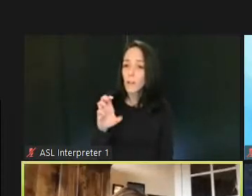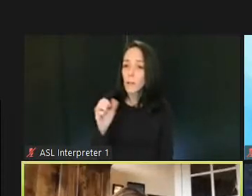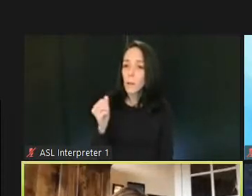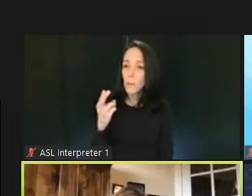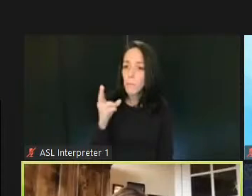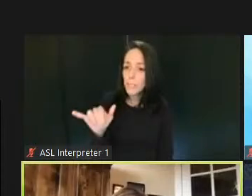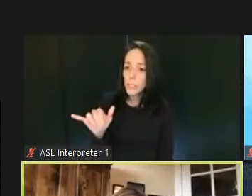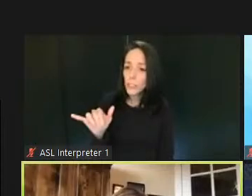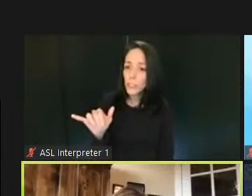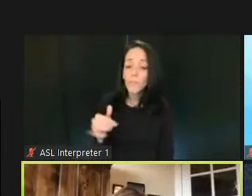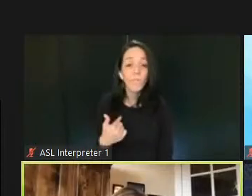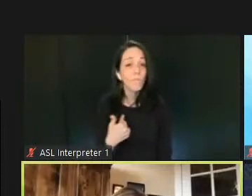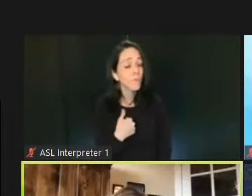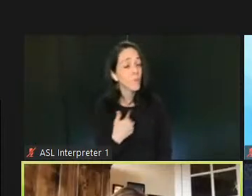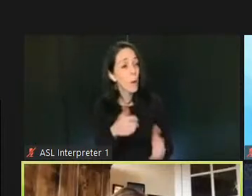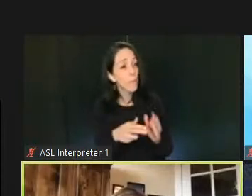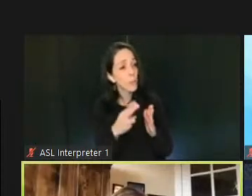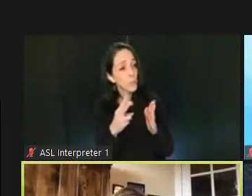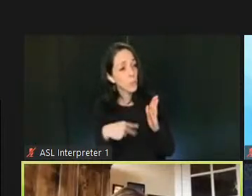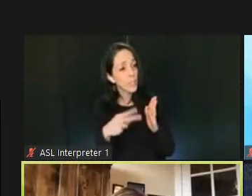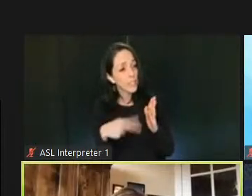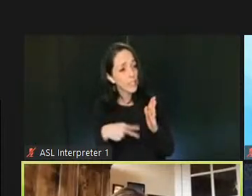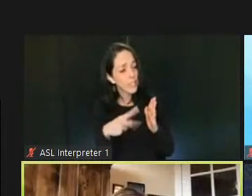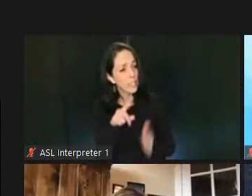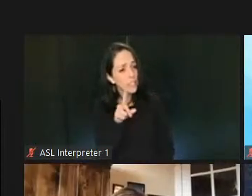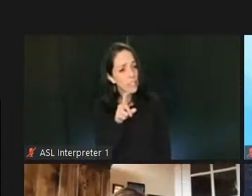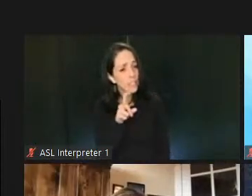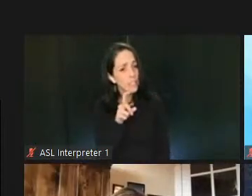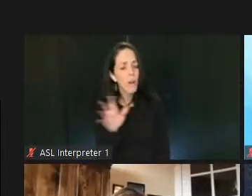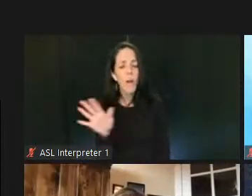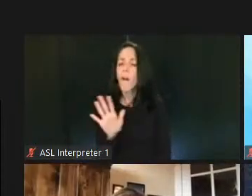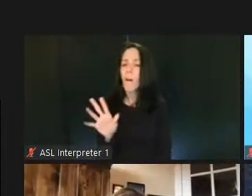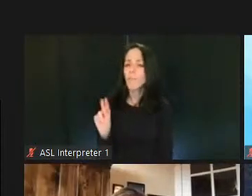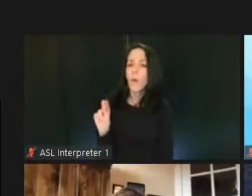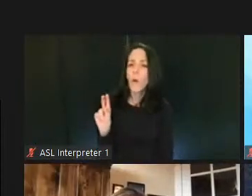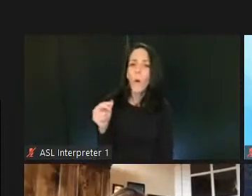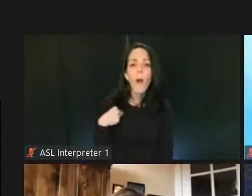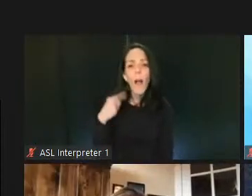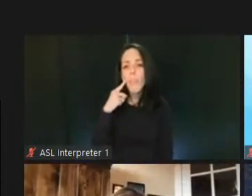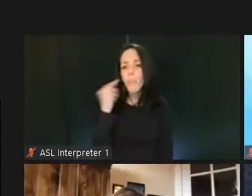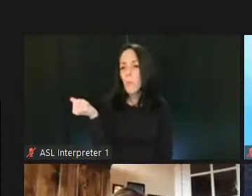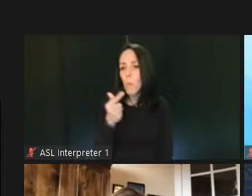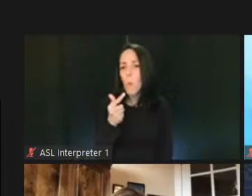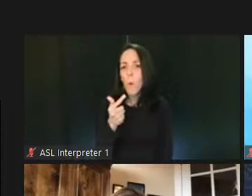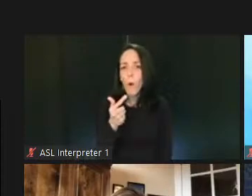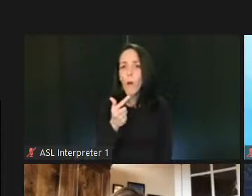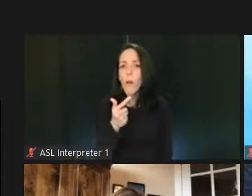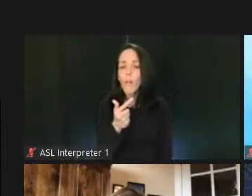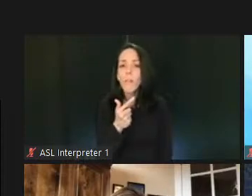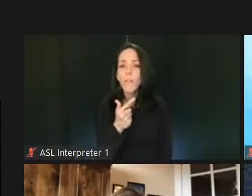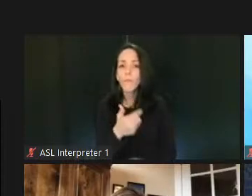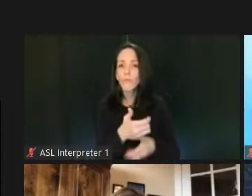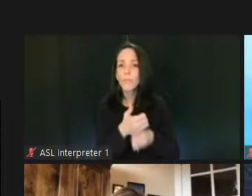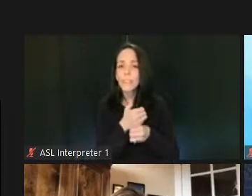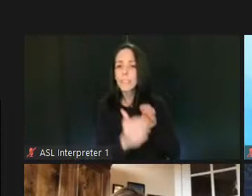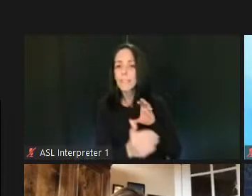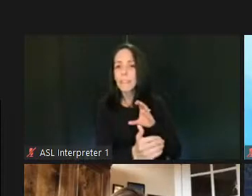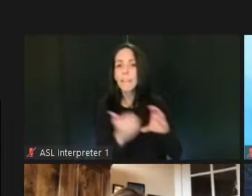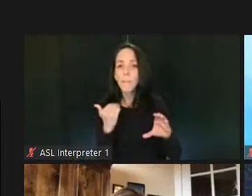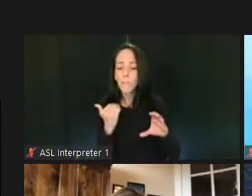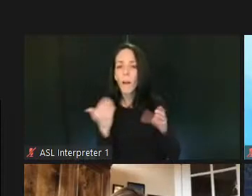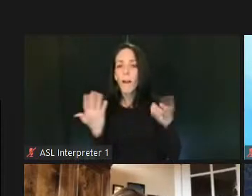Do you want me to read over these or? No, I think everyone has received the procedures via